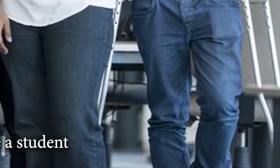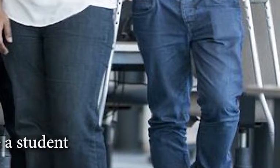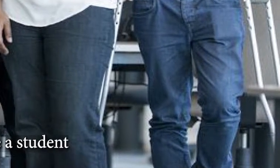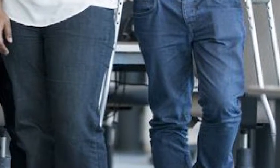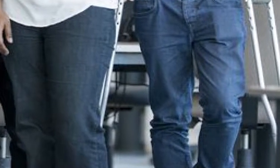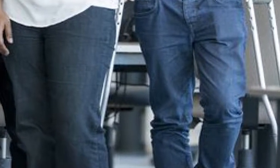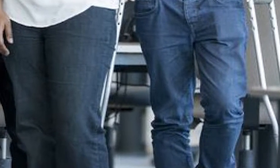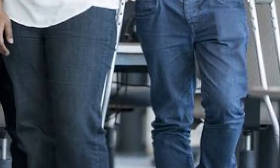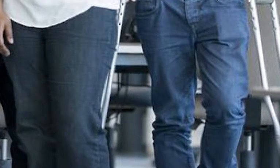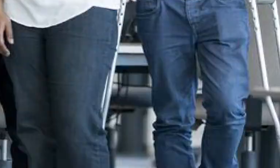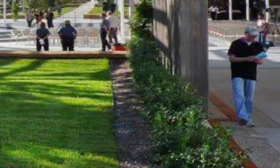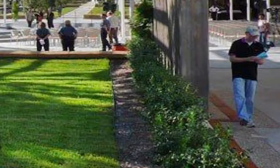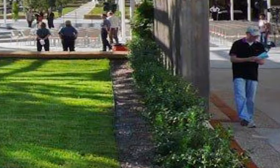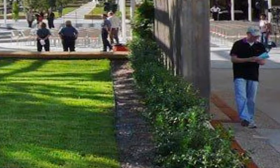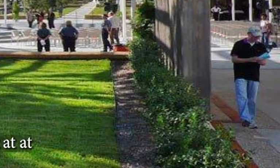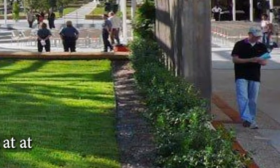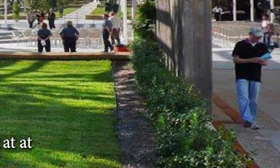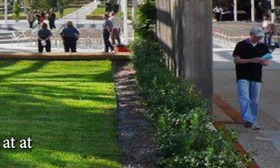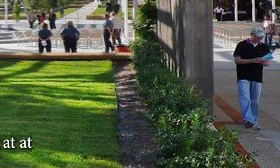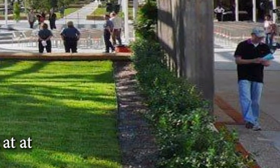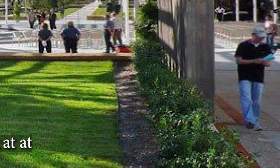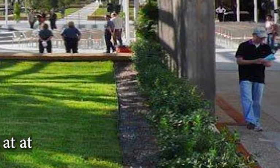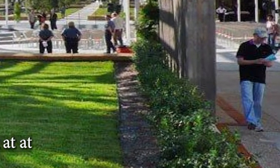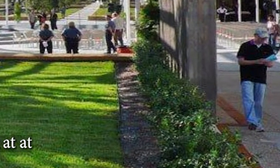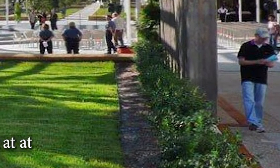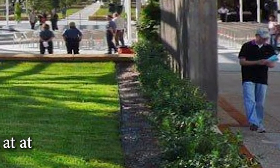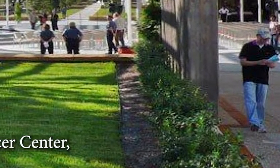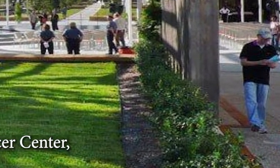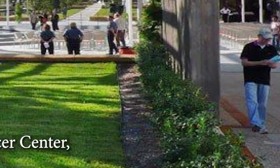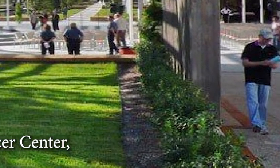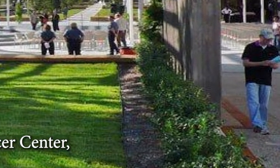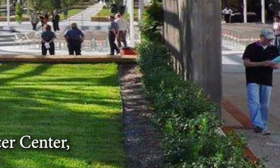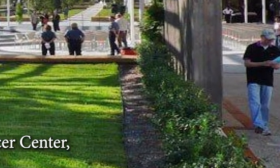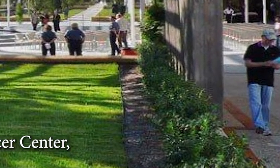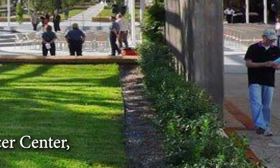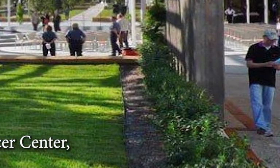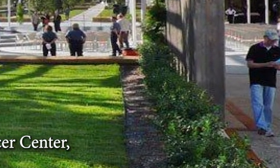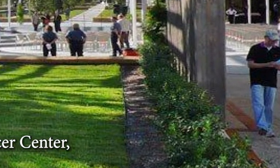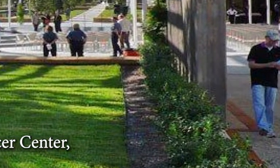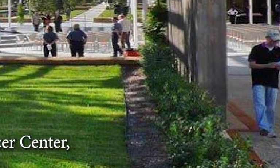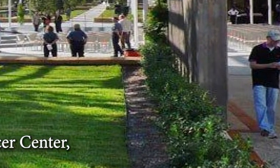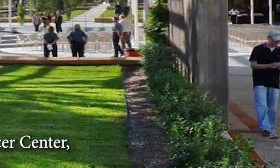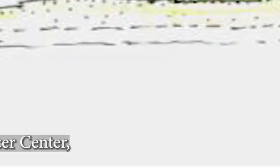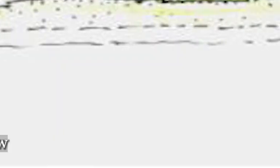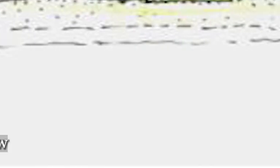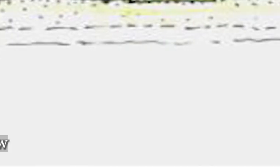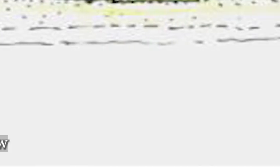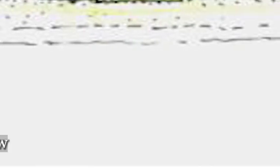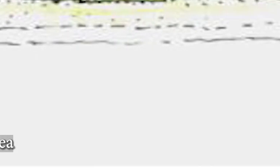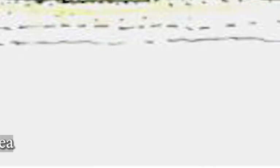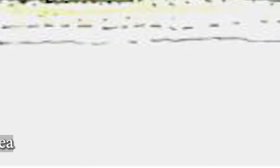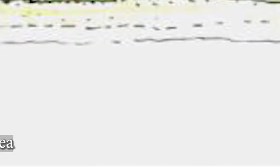to be a student at the Placer Center. So if I look back at what's happened with the Placer Center, we